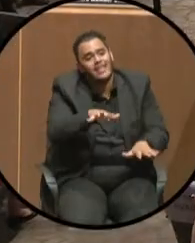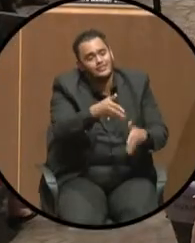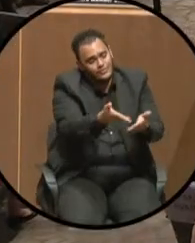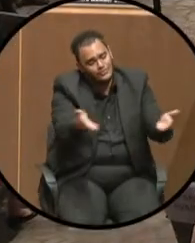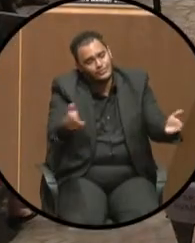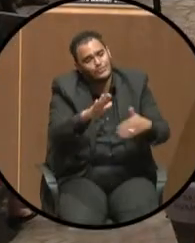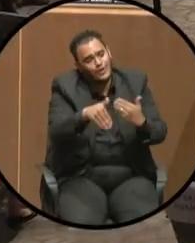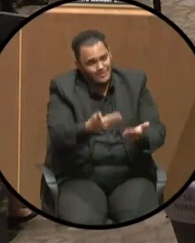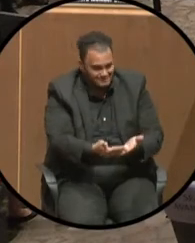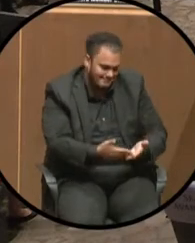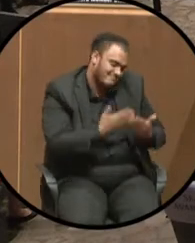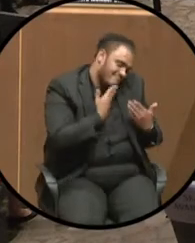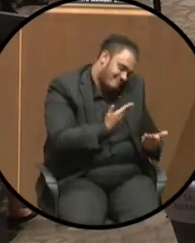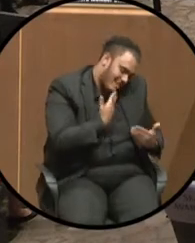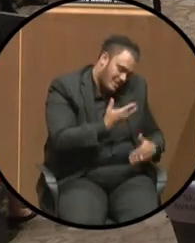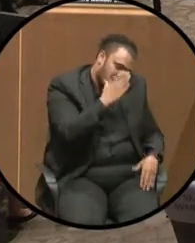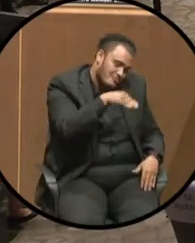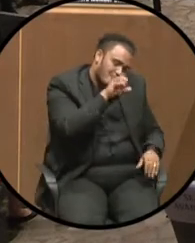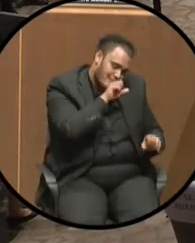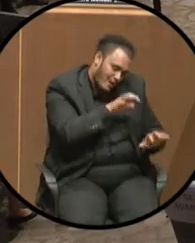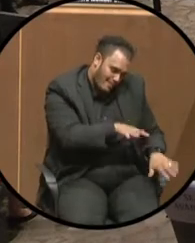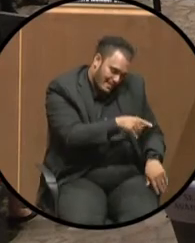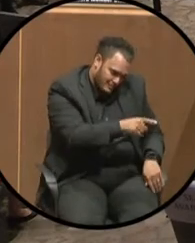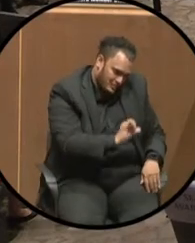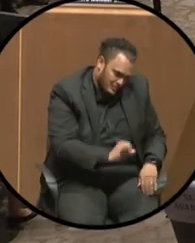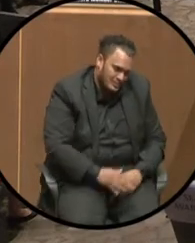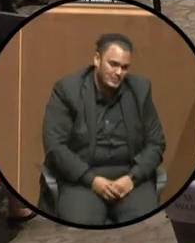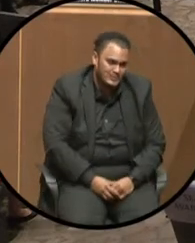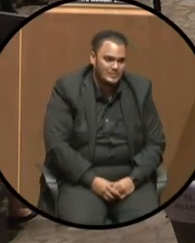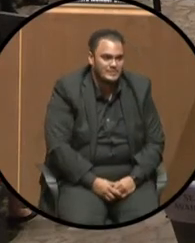Thank you, and God bless you, too.